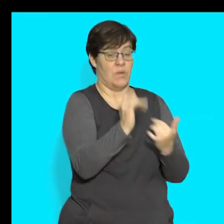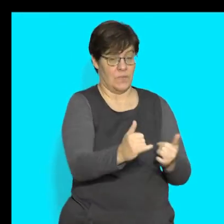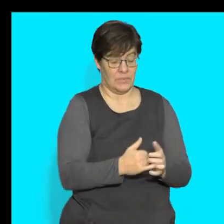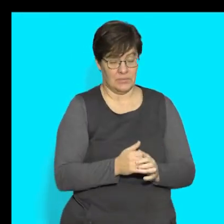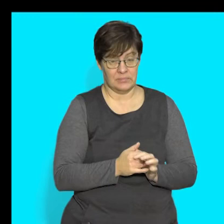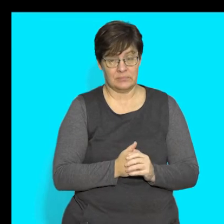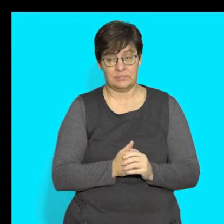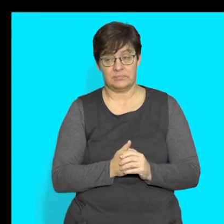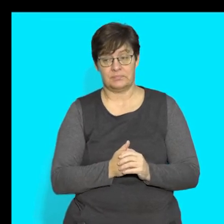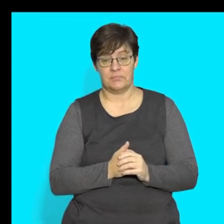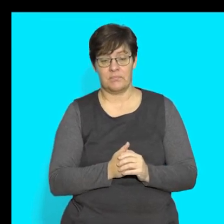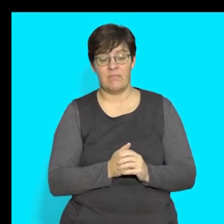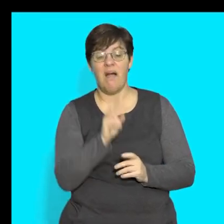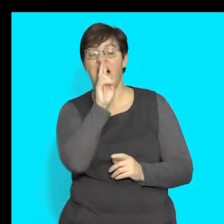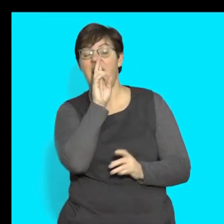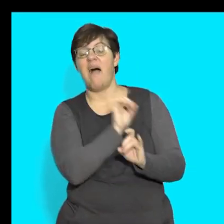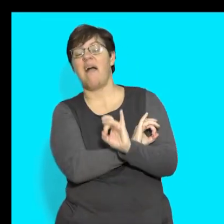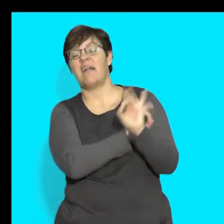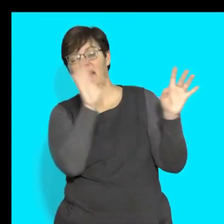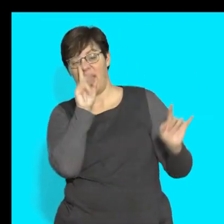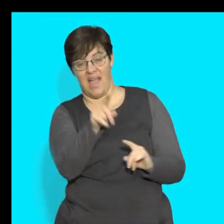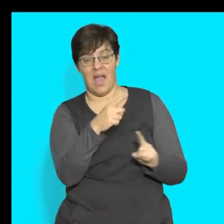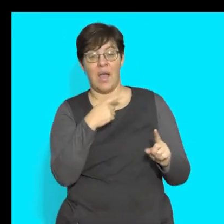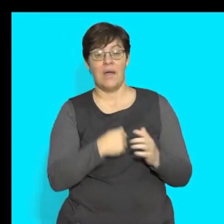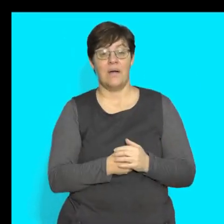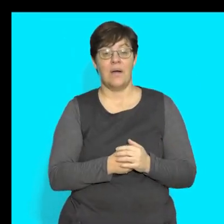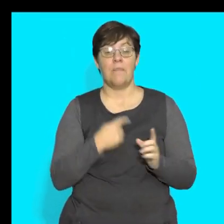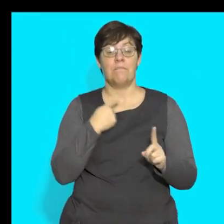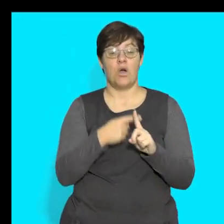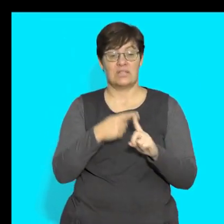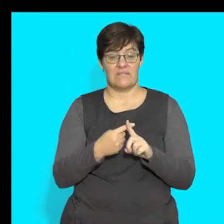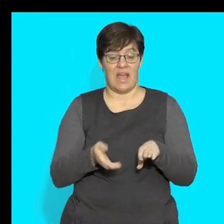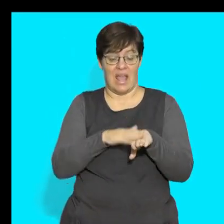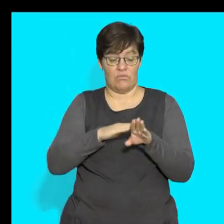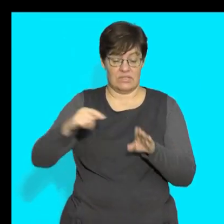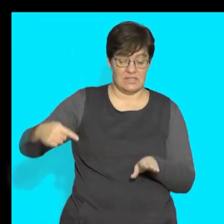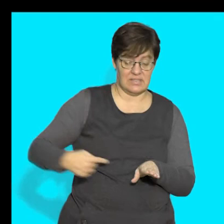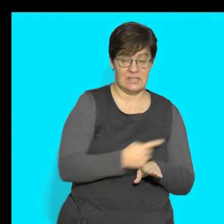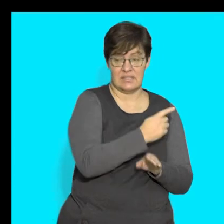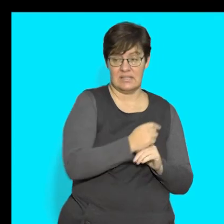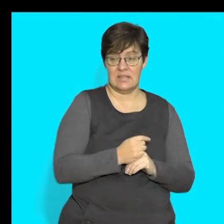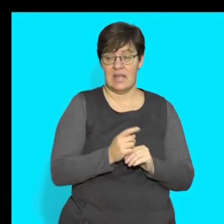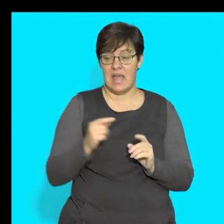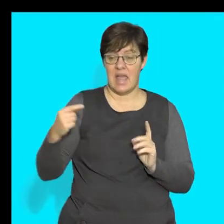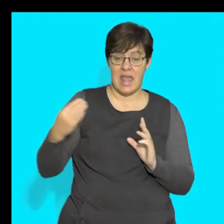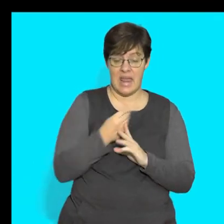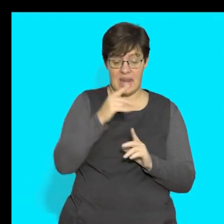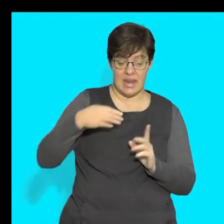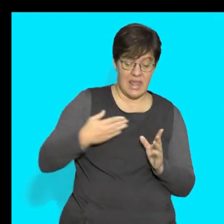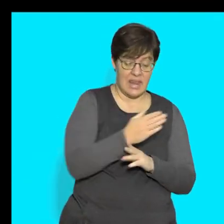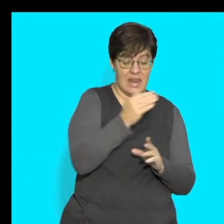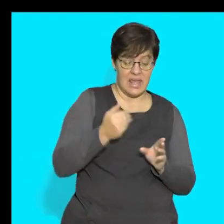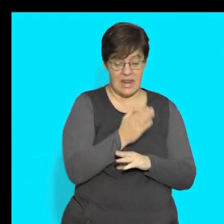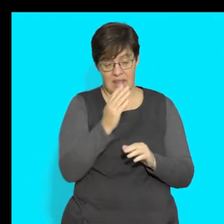that we showed just now, and we can see clearly the positive direction of current. It's moving in over here,